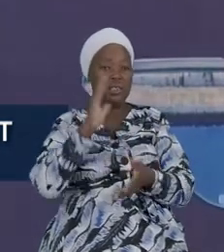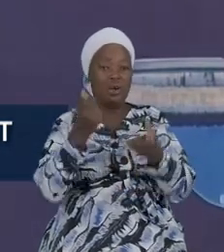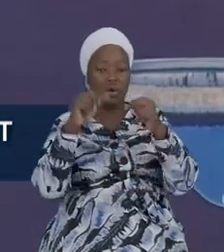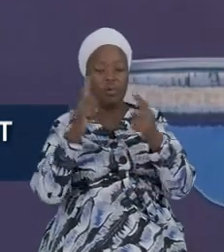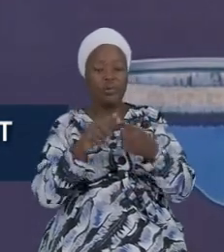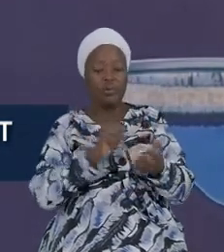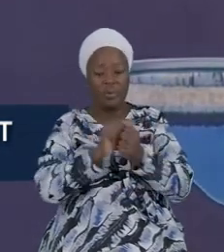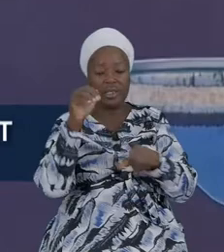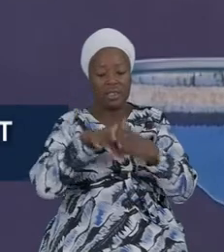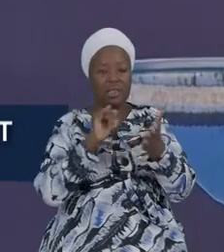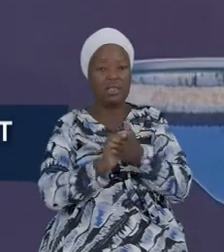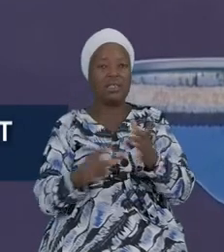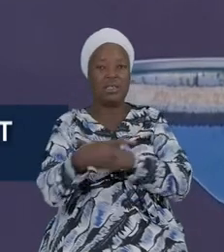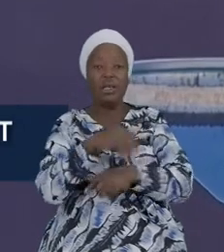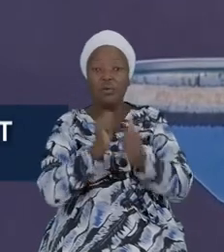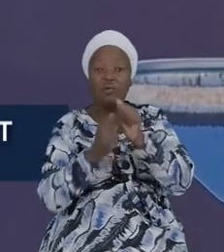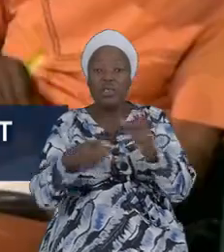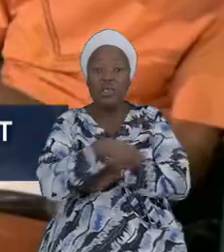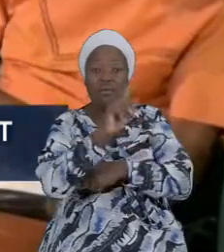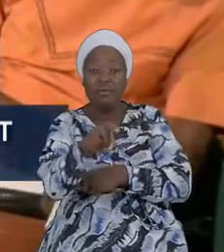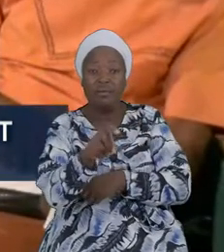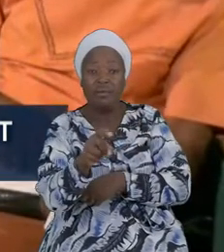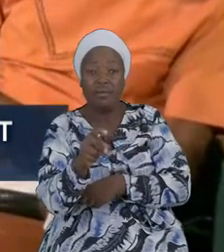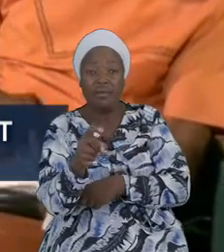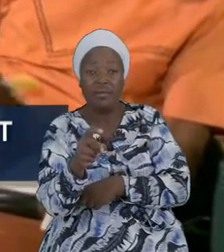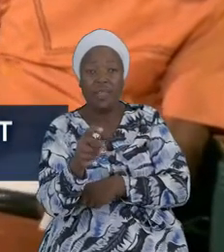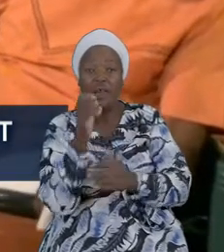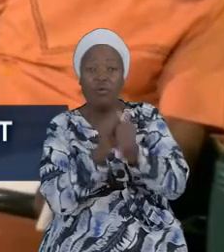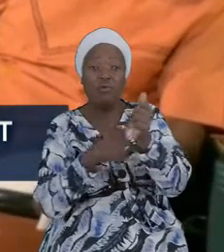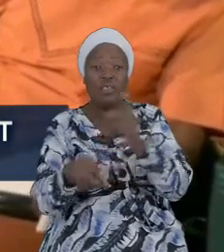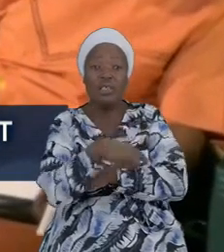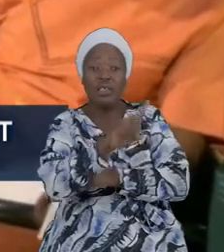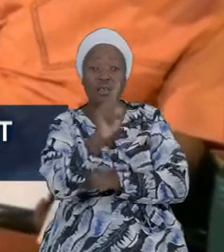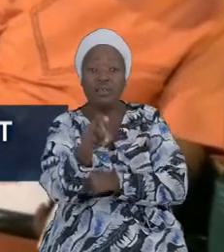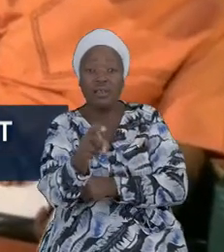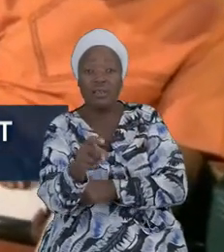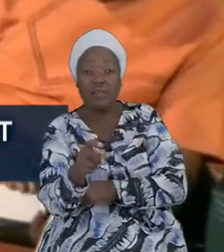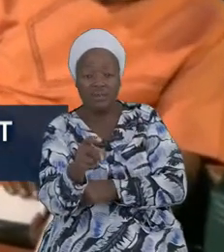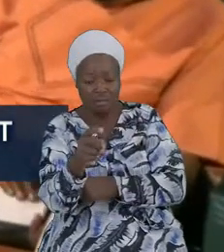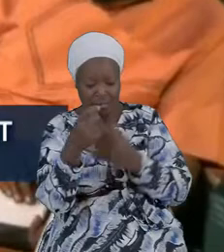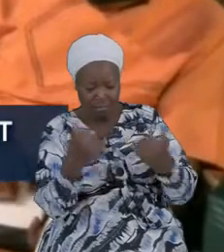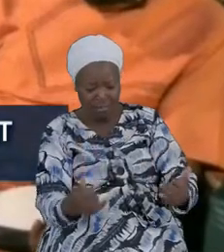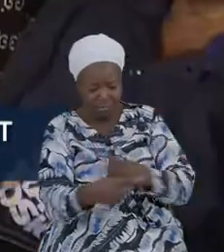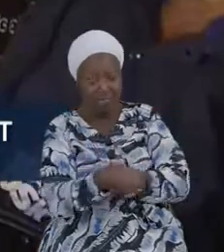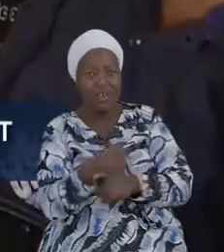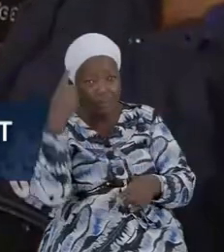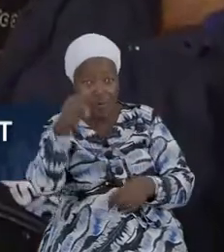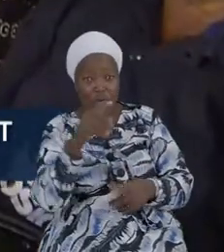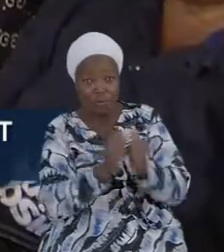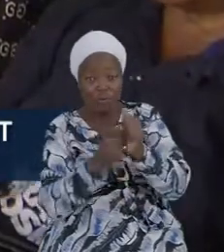that day. Which day? I say which day? For you, which